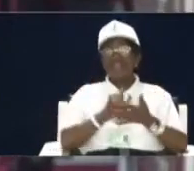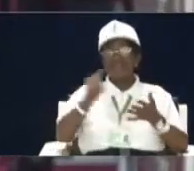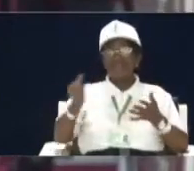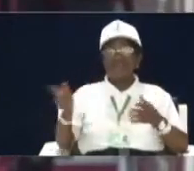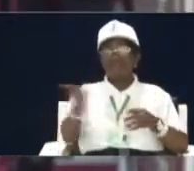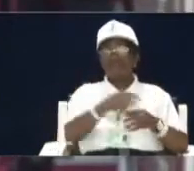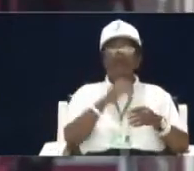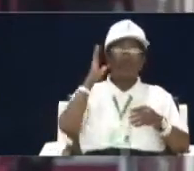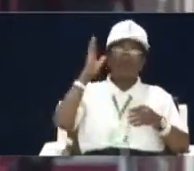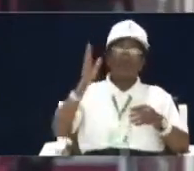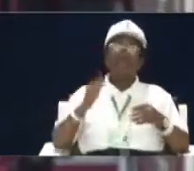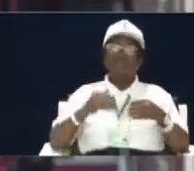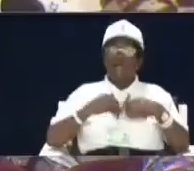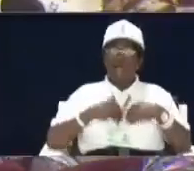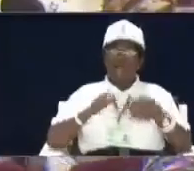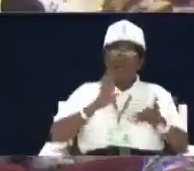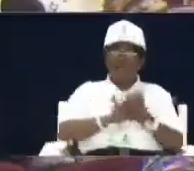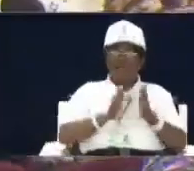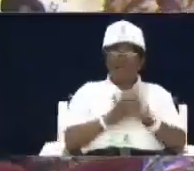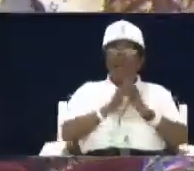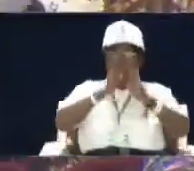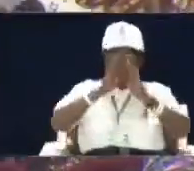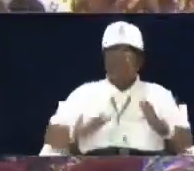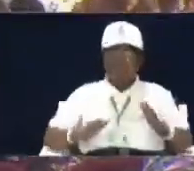you will have peace all around.